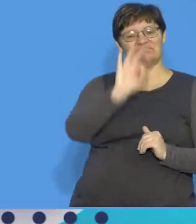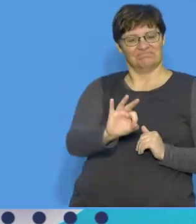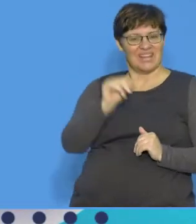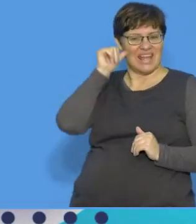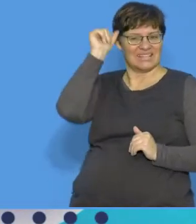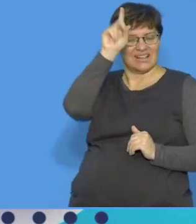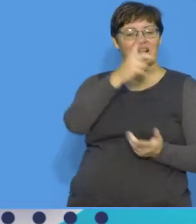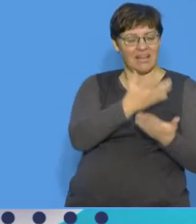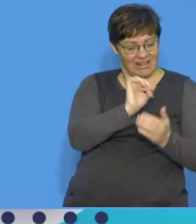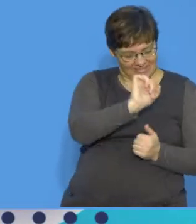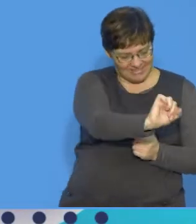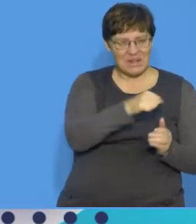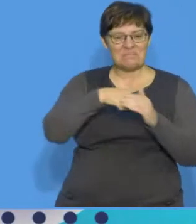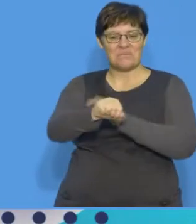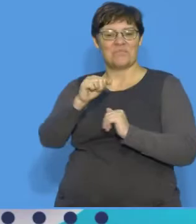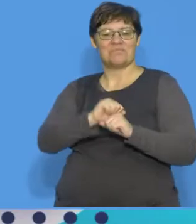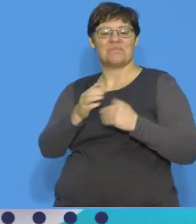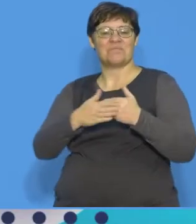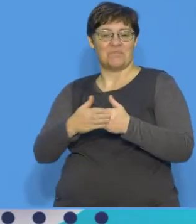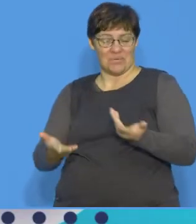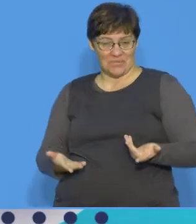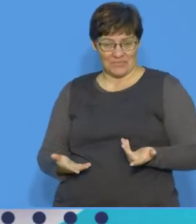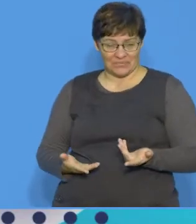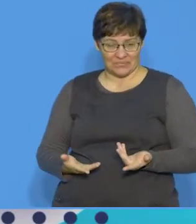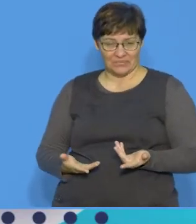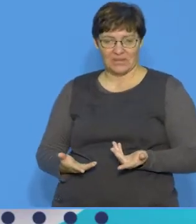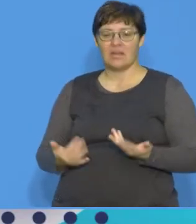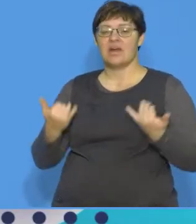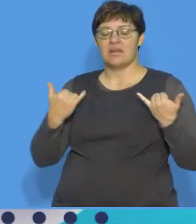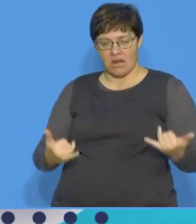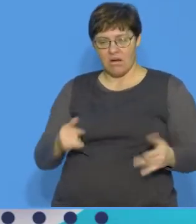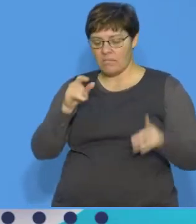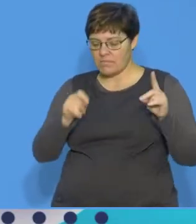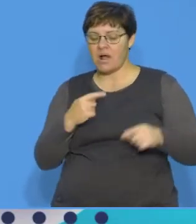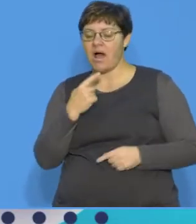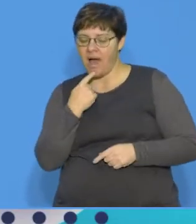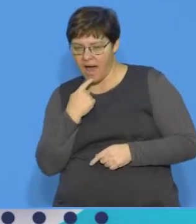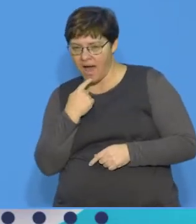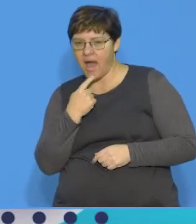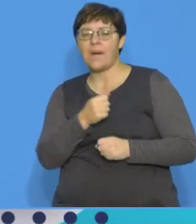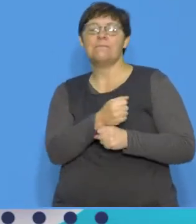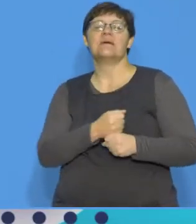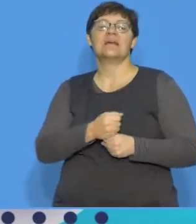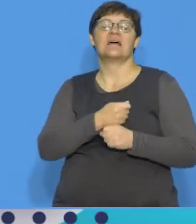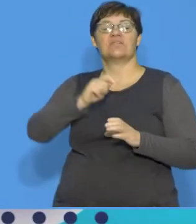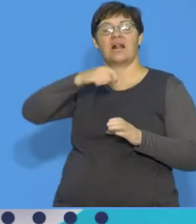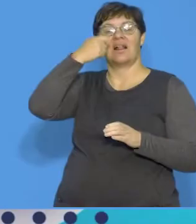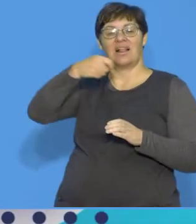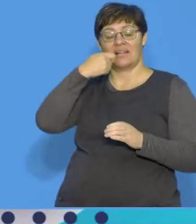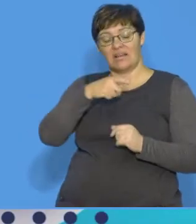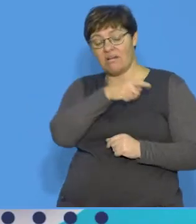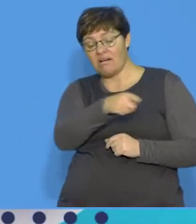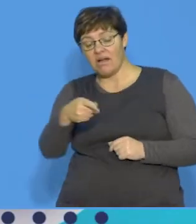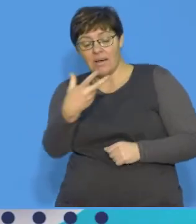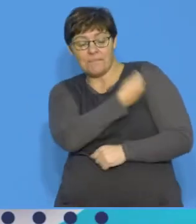able to see that humans start to medicate, to treat the individuals that are